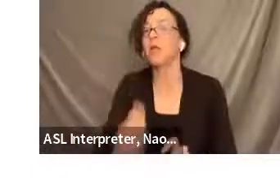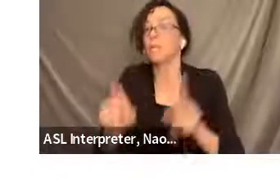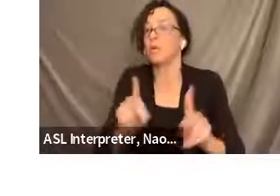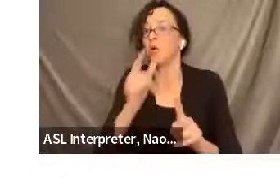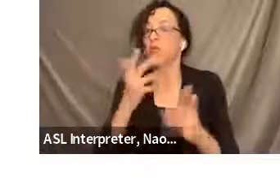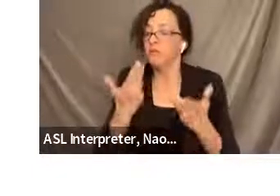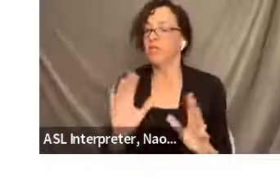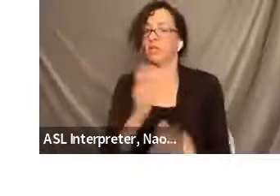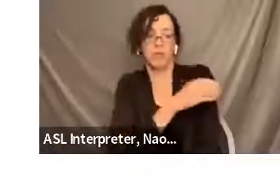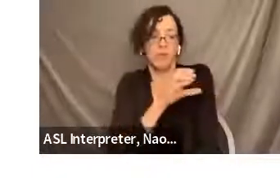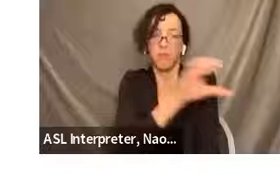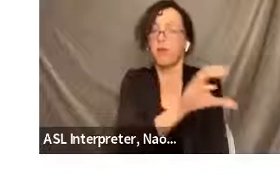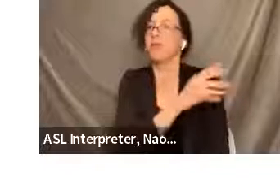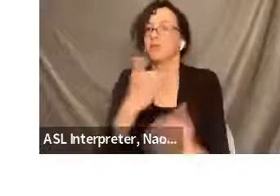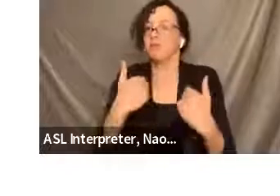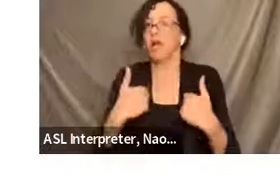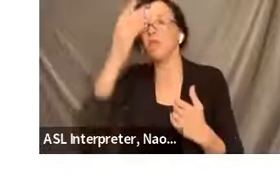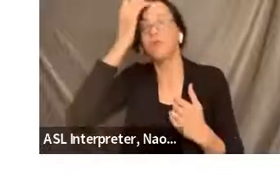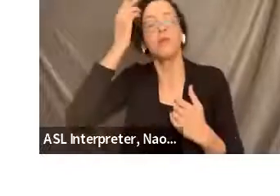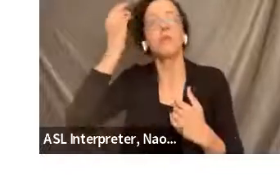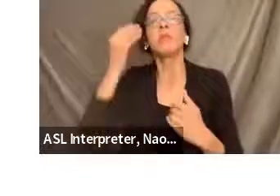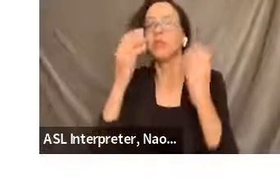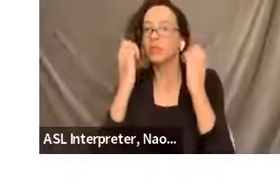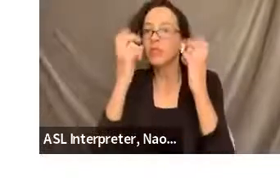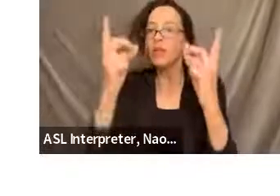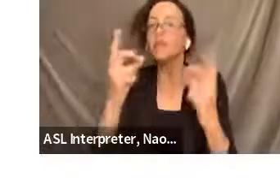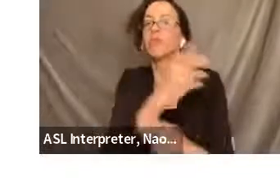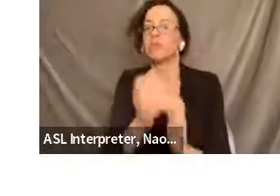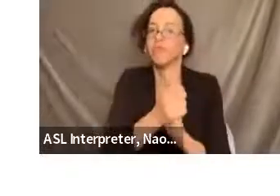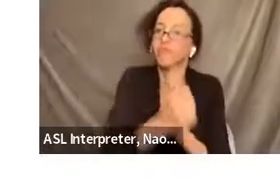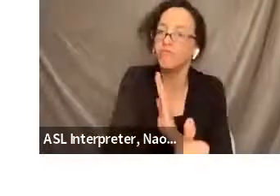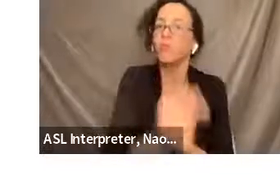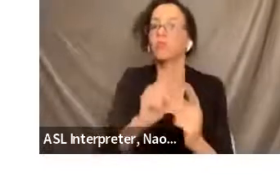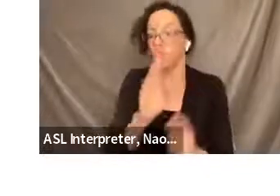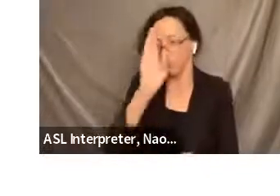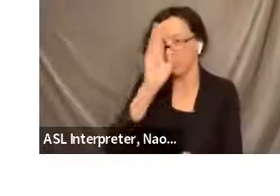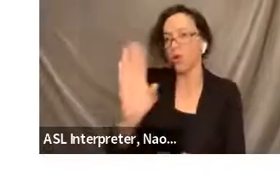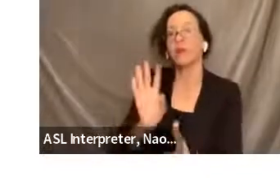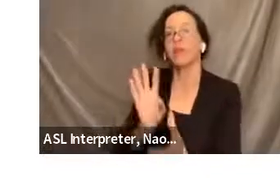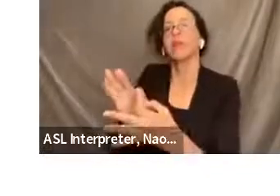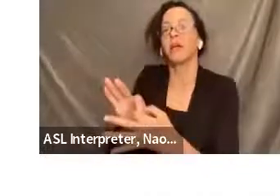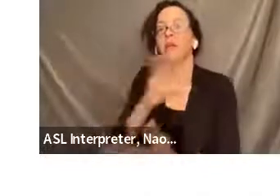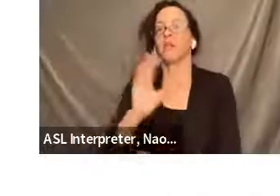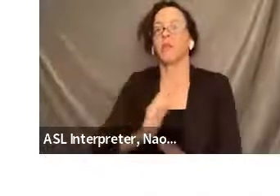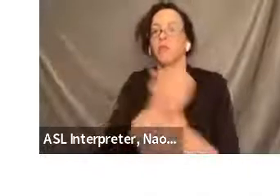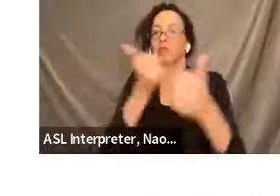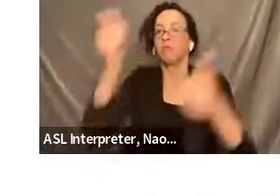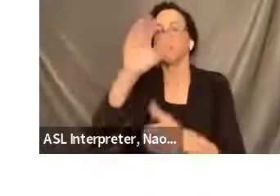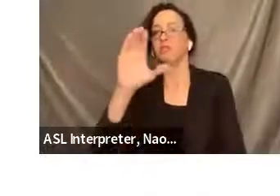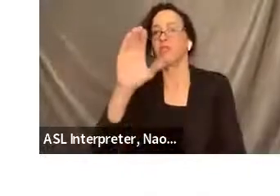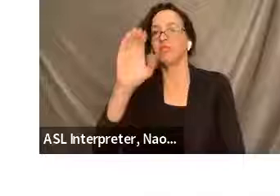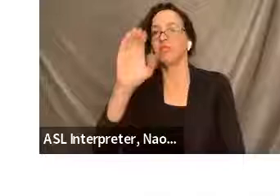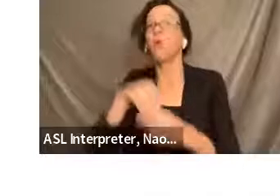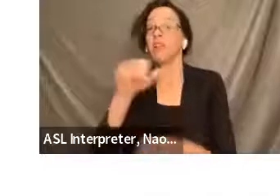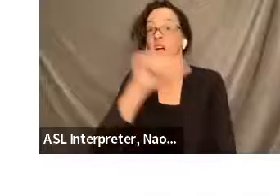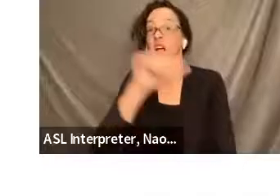the CBOs and the other resources we have in our county that could address the behavioral health need. Right now, we see